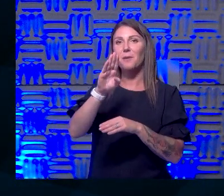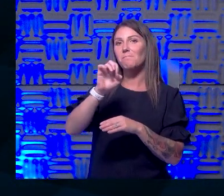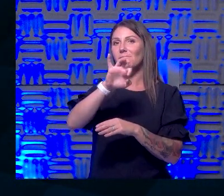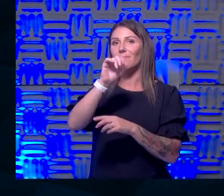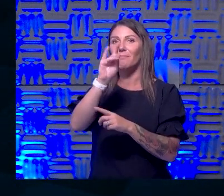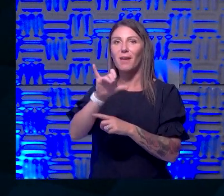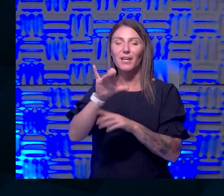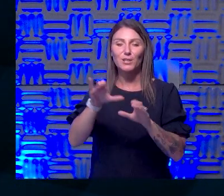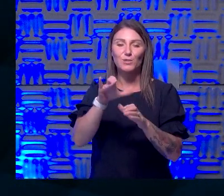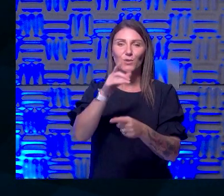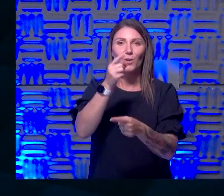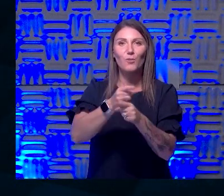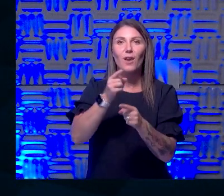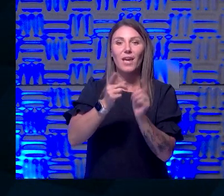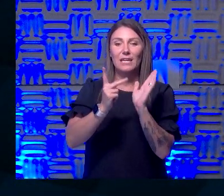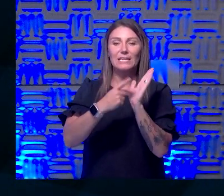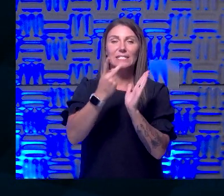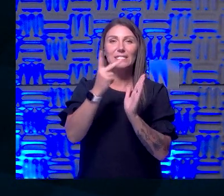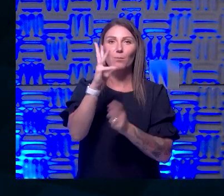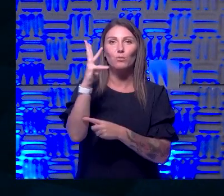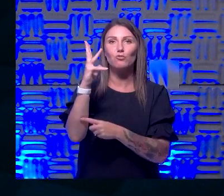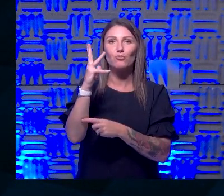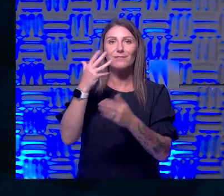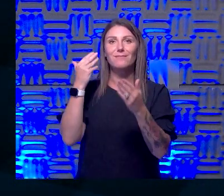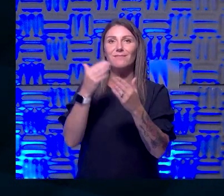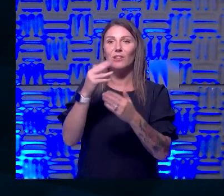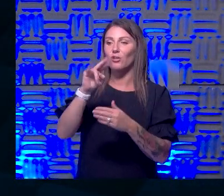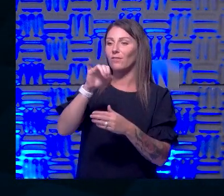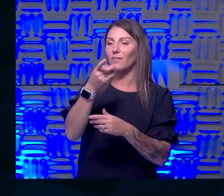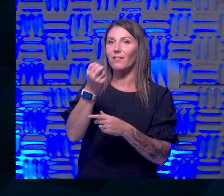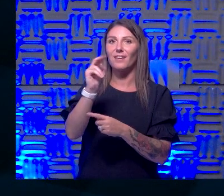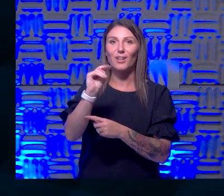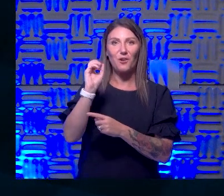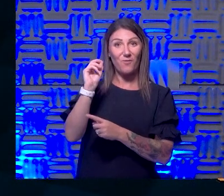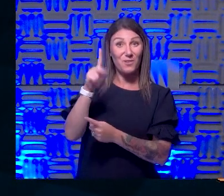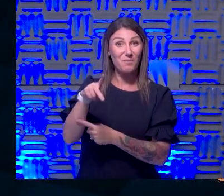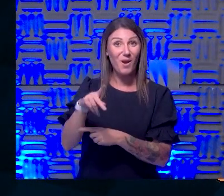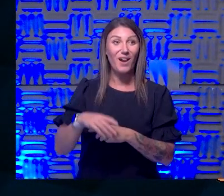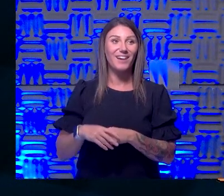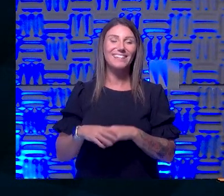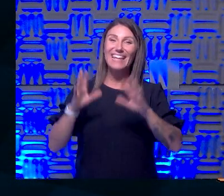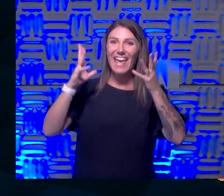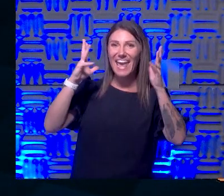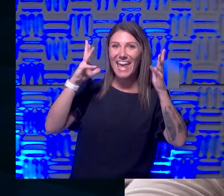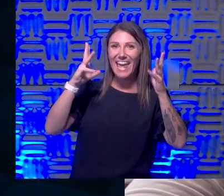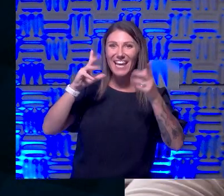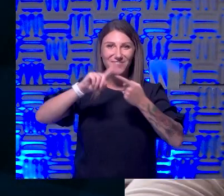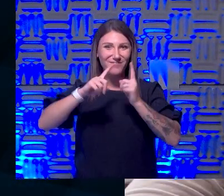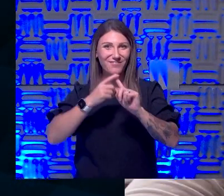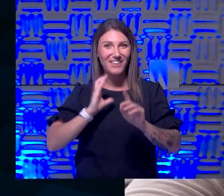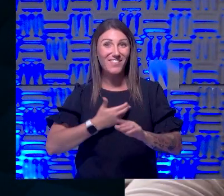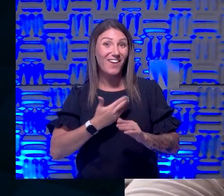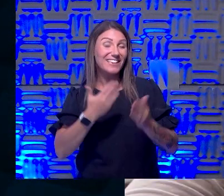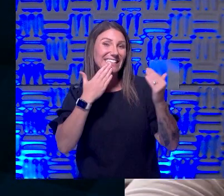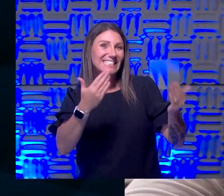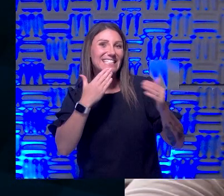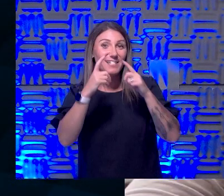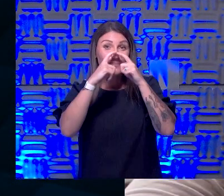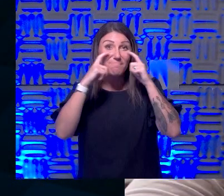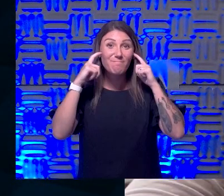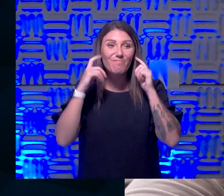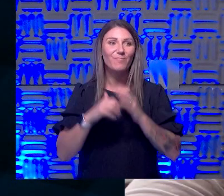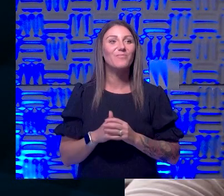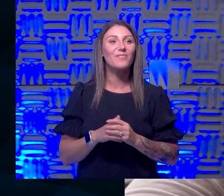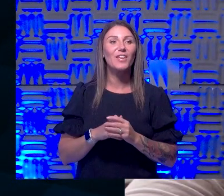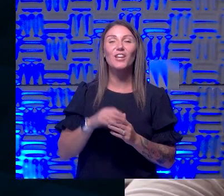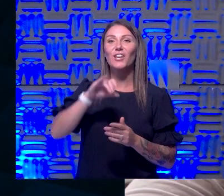She is doing it right. She works at the DoubleTree by Hilton out in Overland Park. So Becky, friend of ours, thanks for masking up for us. And